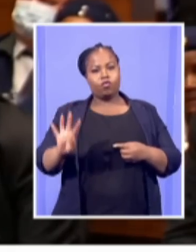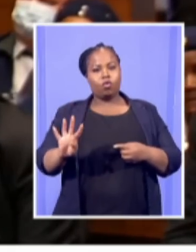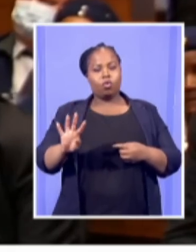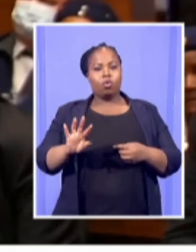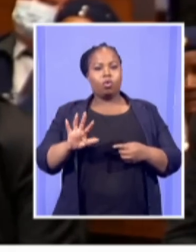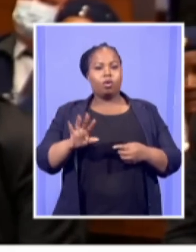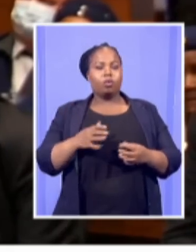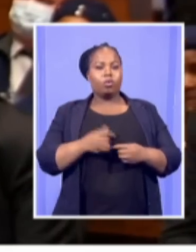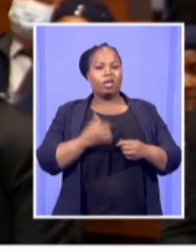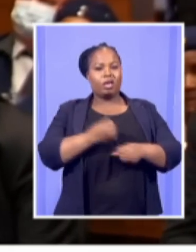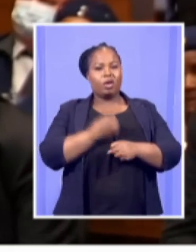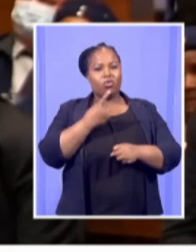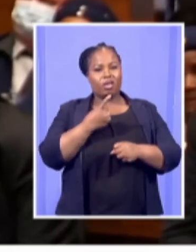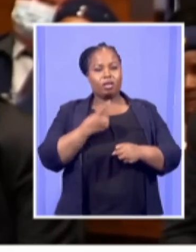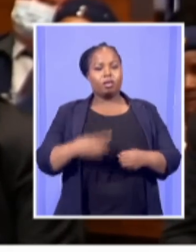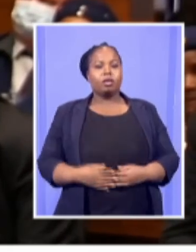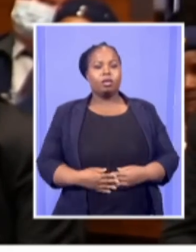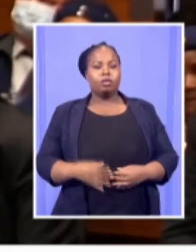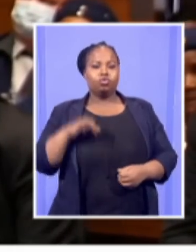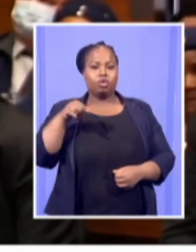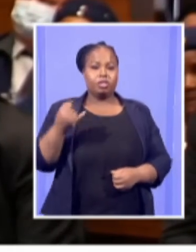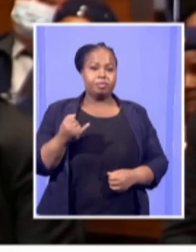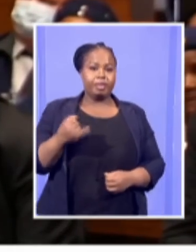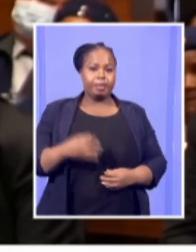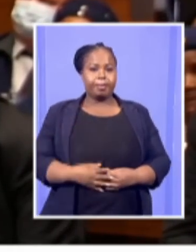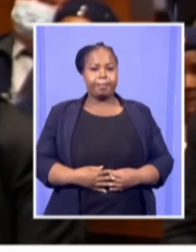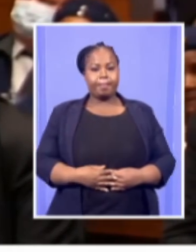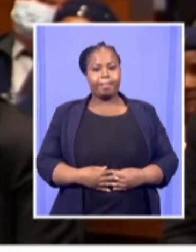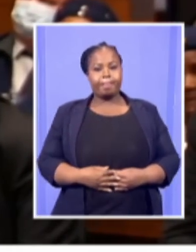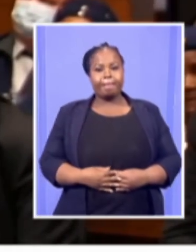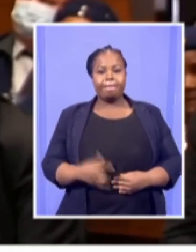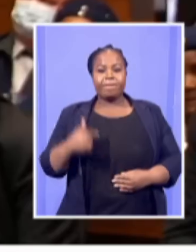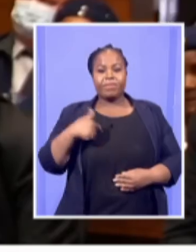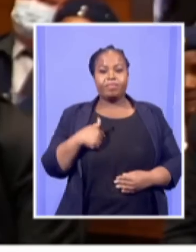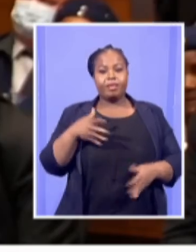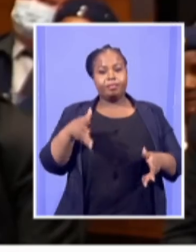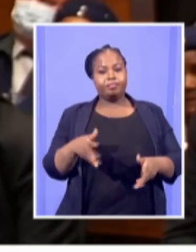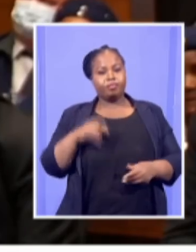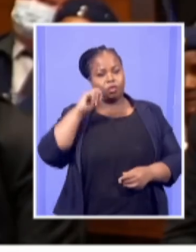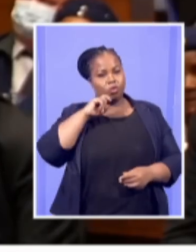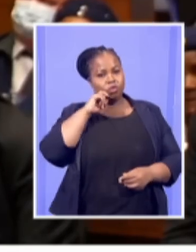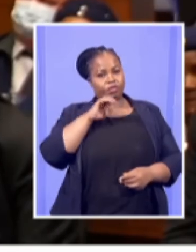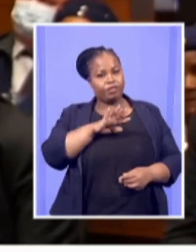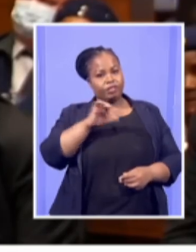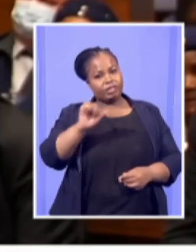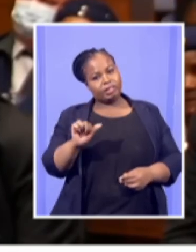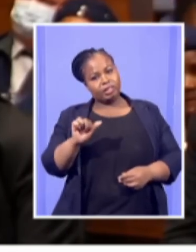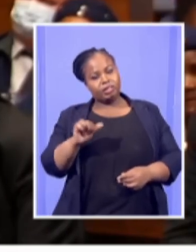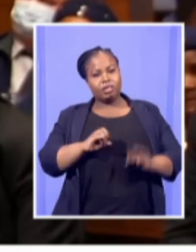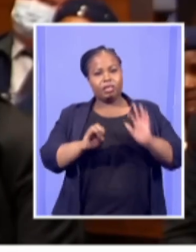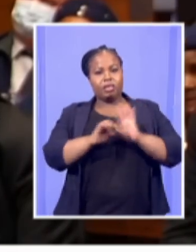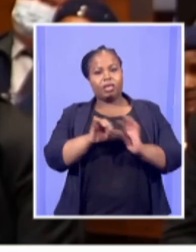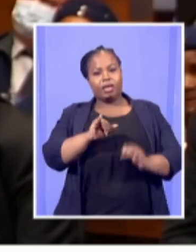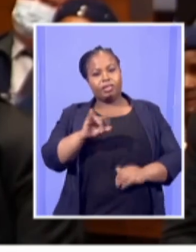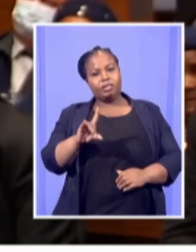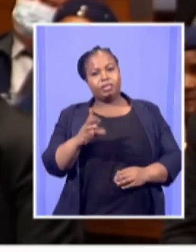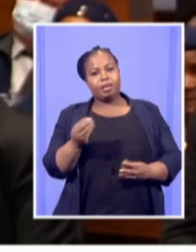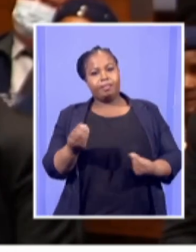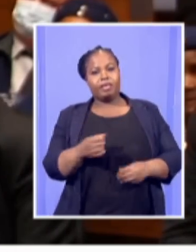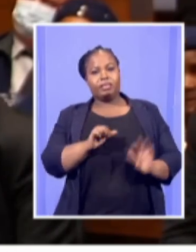Avenue, Houghton, Gauteng, Johannesburg, Gauteng. I am presently 56 years of age with identity number